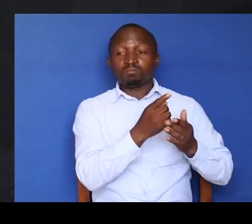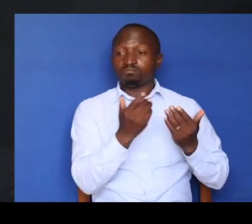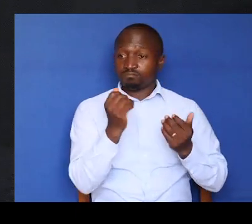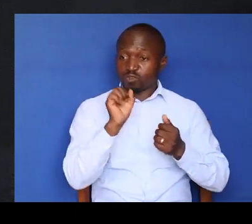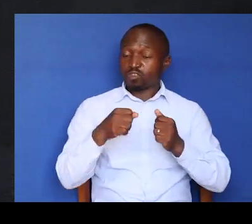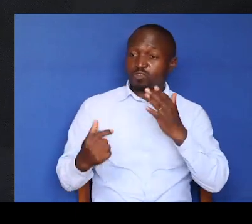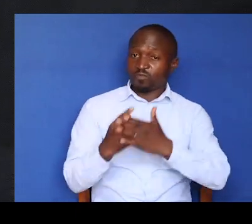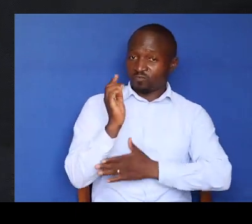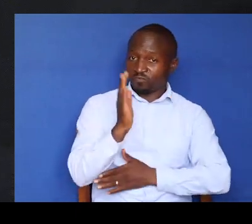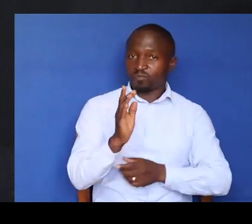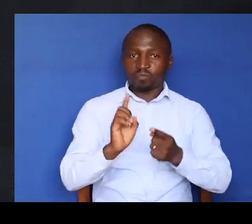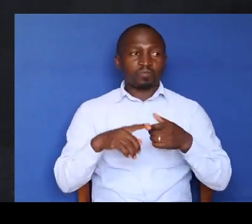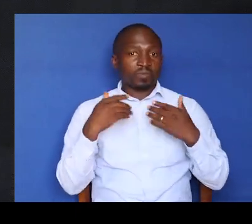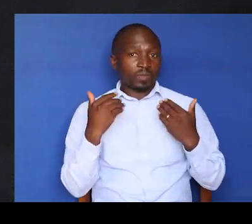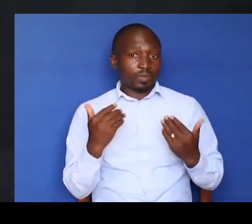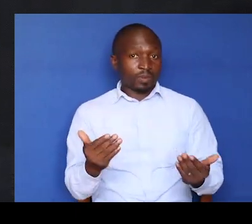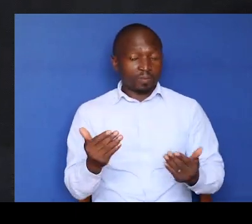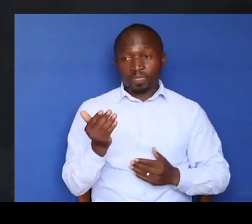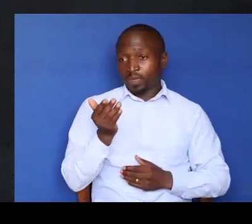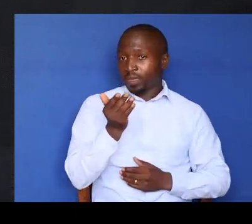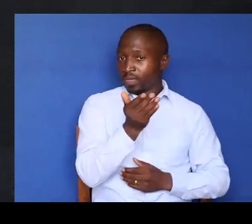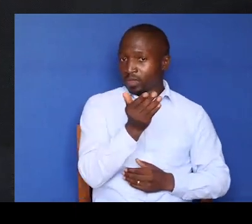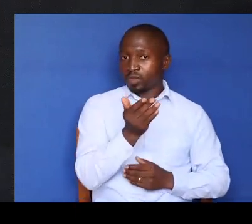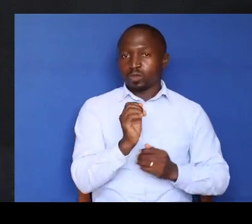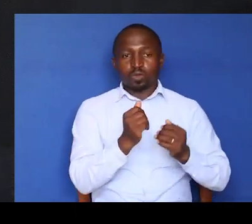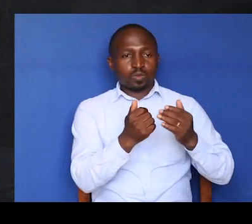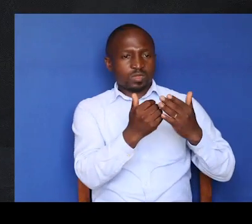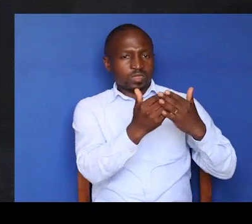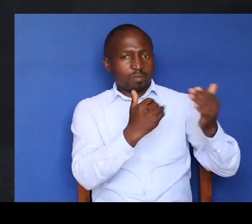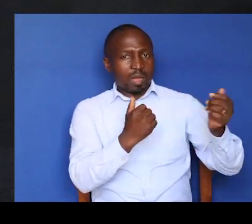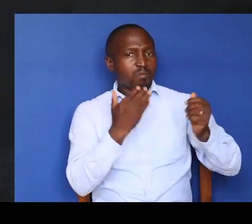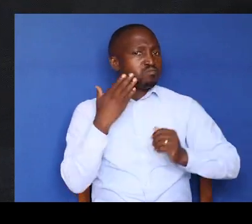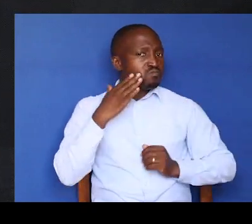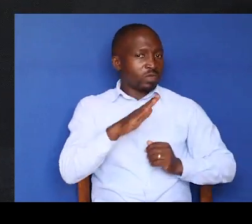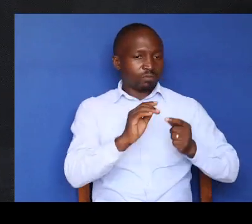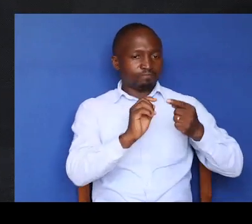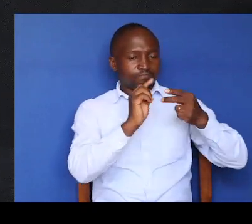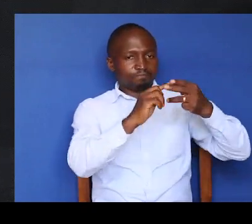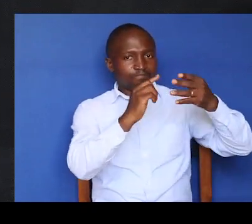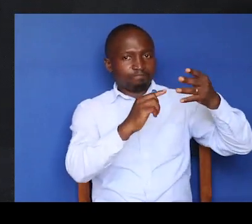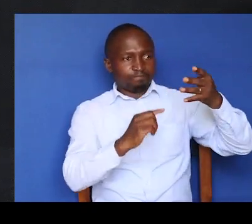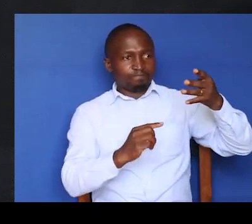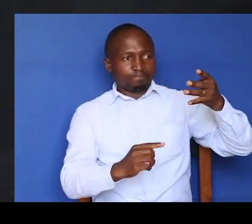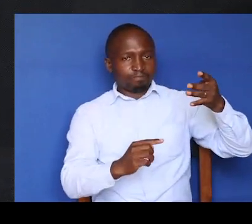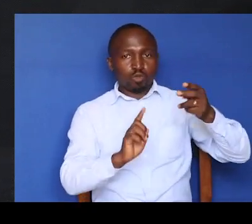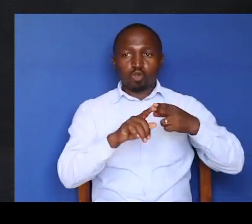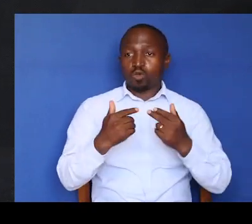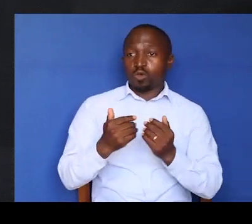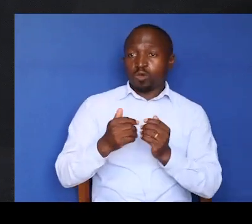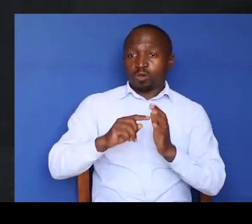piracy. So class, those are the necessary conditions. Those are the